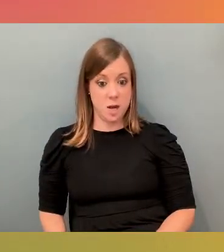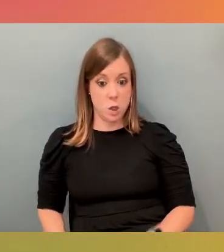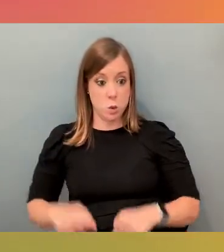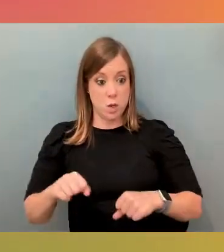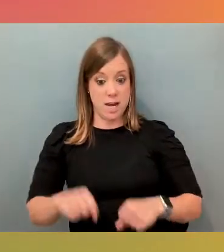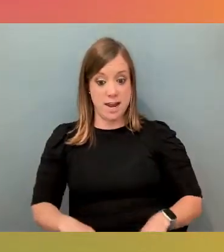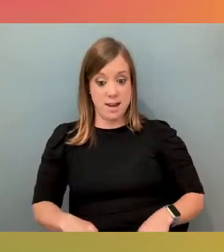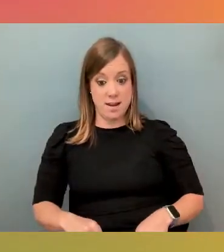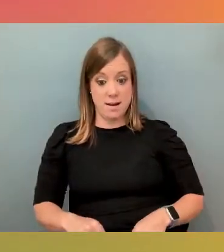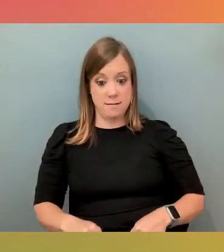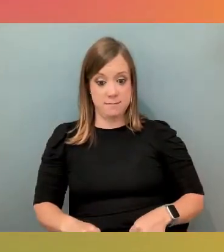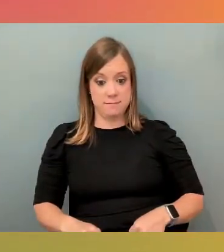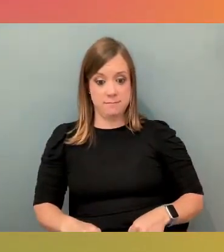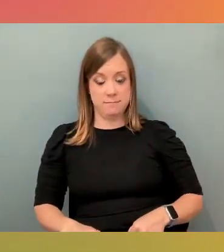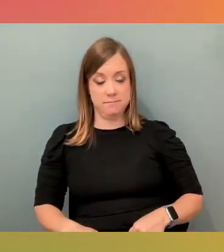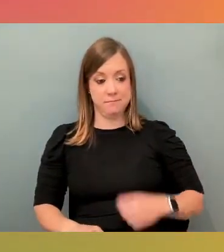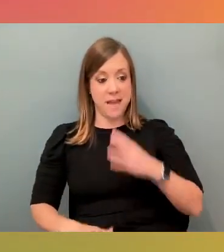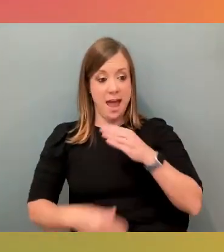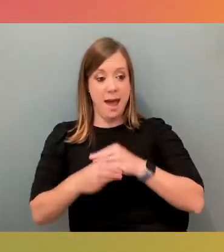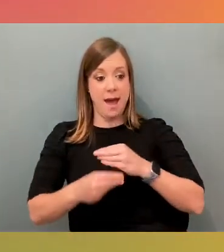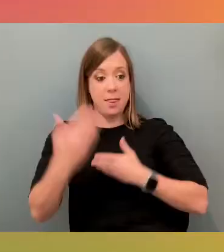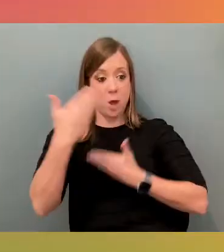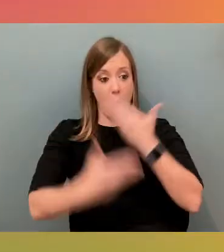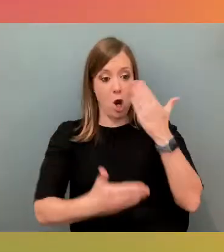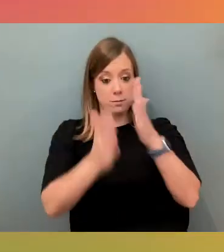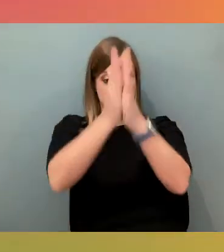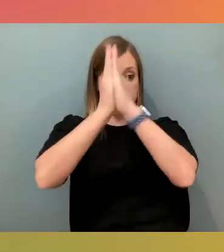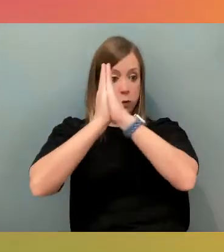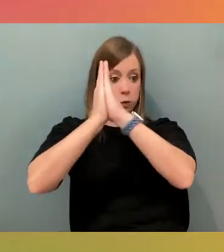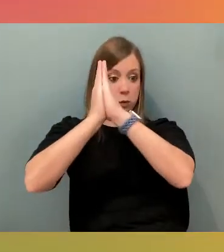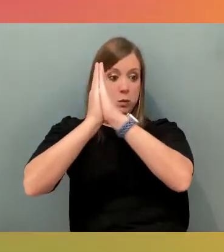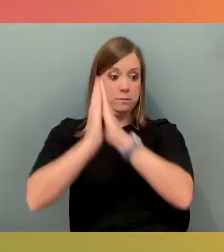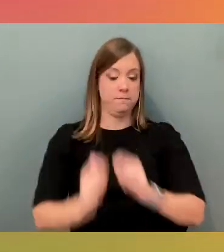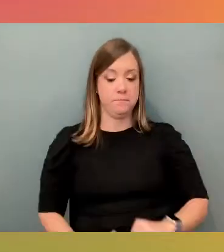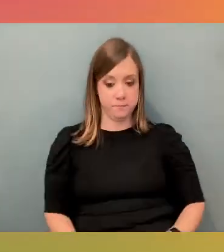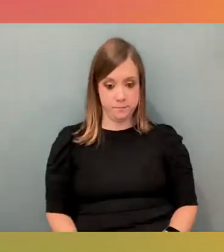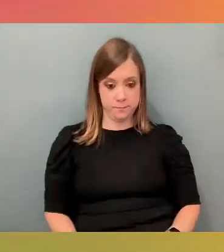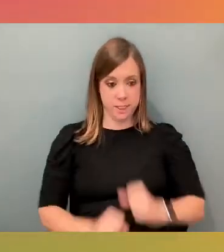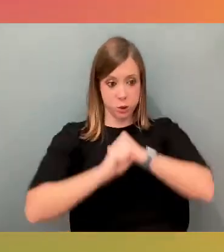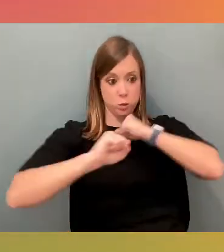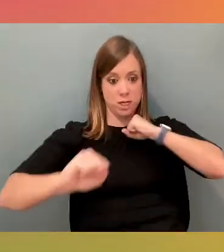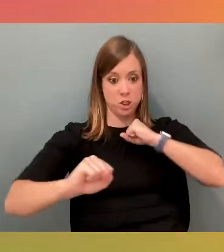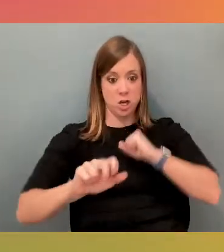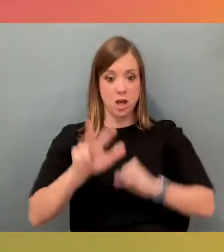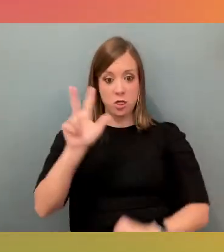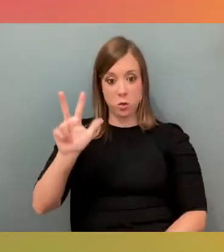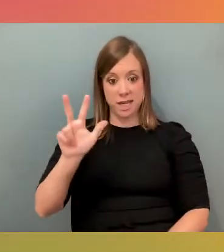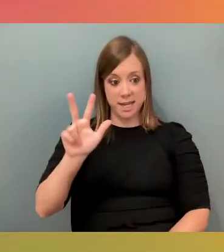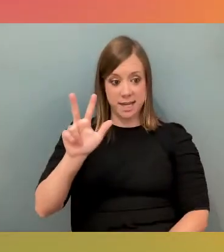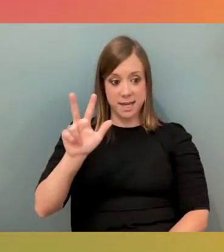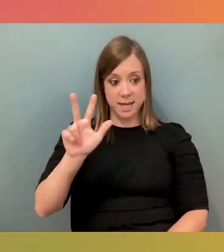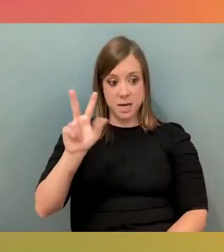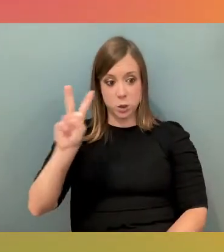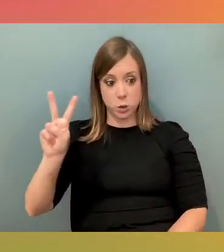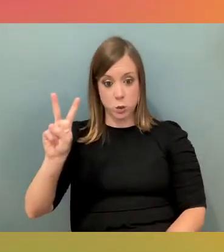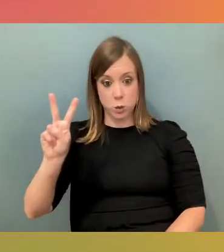hands in prayer, reaching fingers to toes, toes to fingers. Breathing for 3,